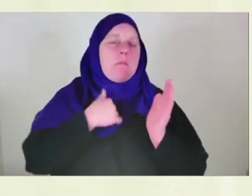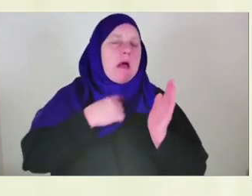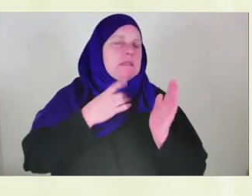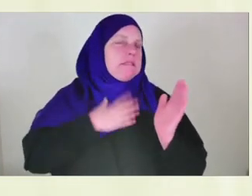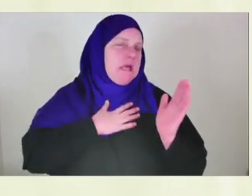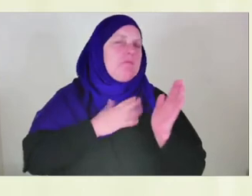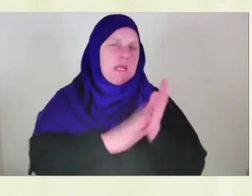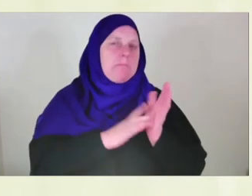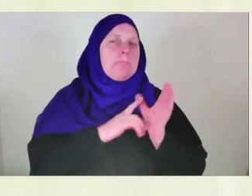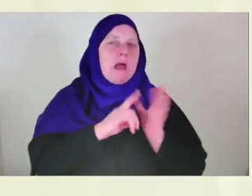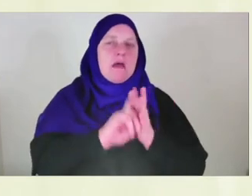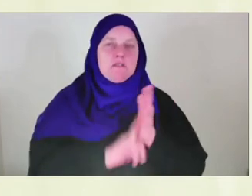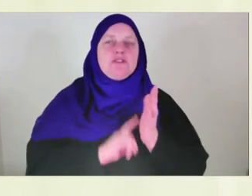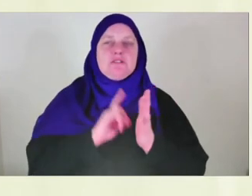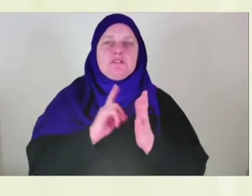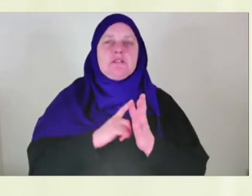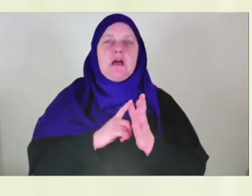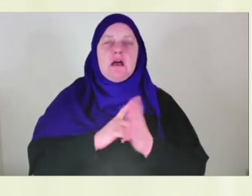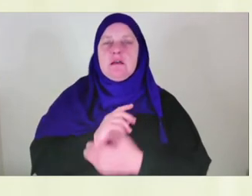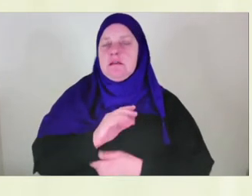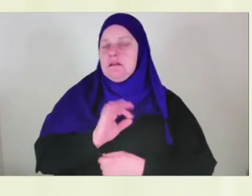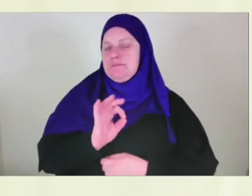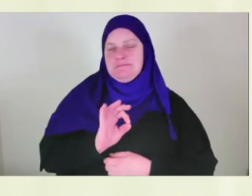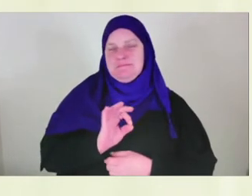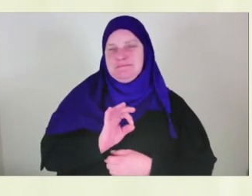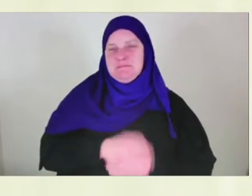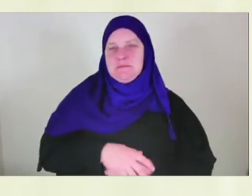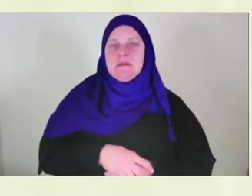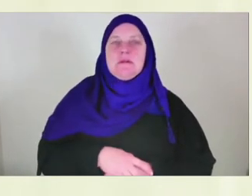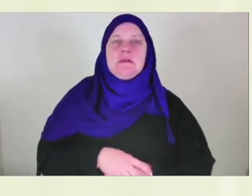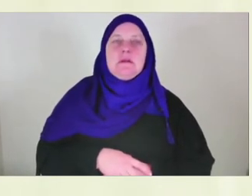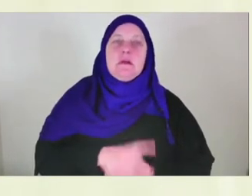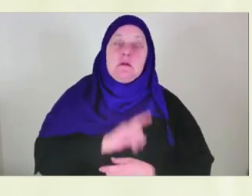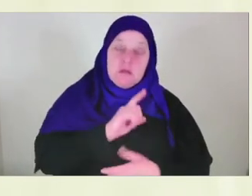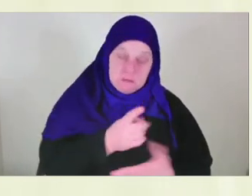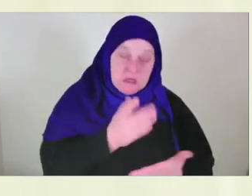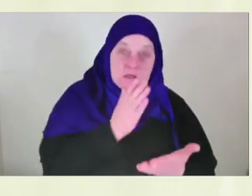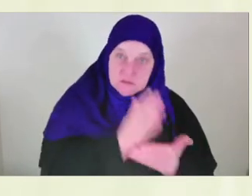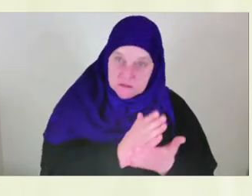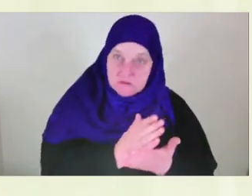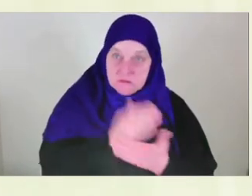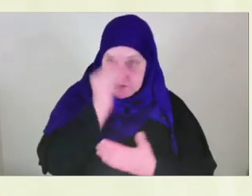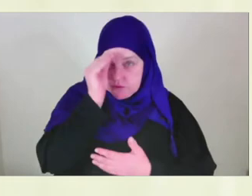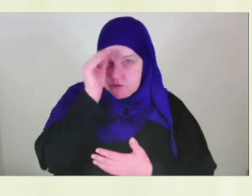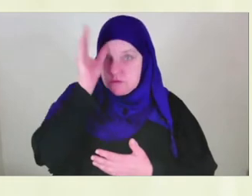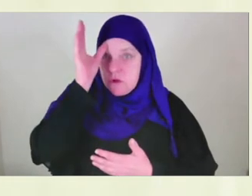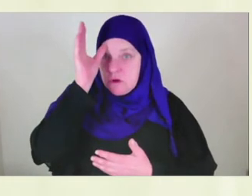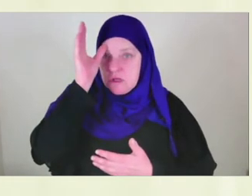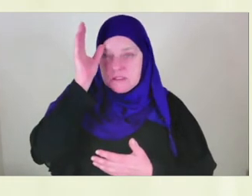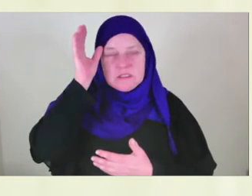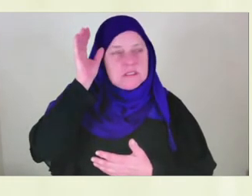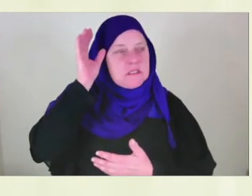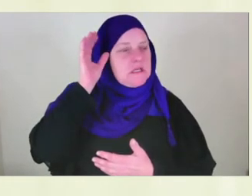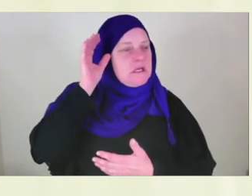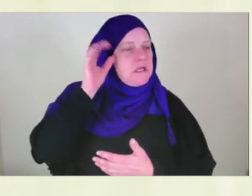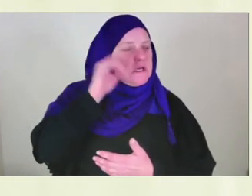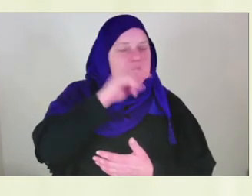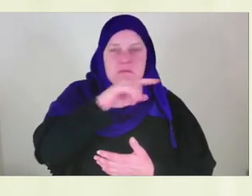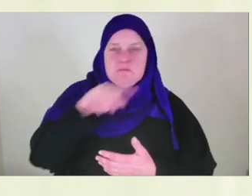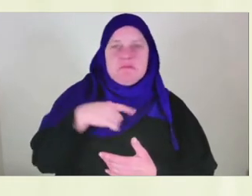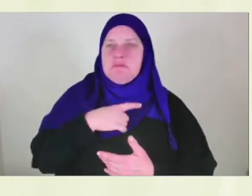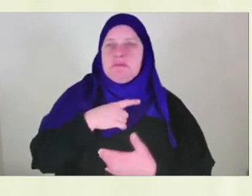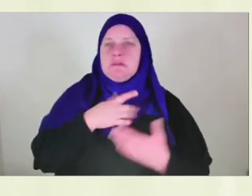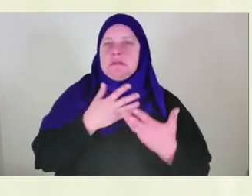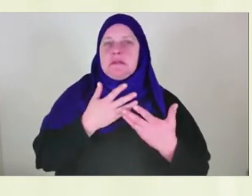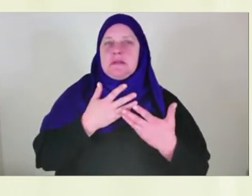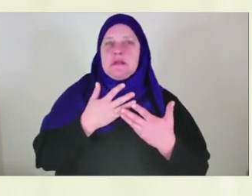known and are entrusted with these, people know them, people are around them. And we shouldn't